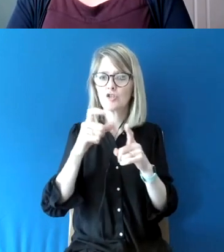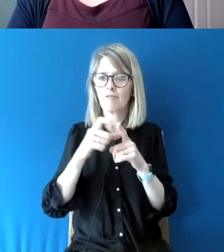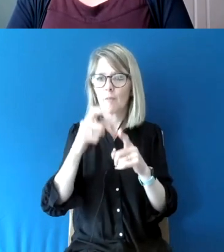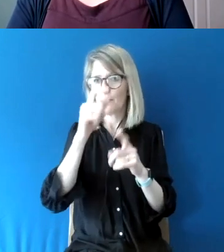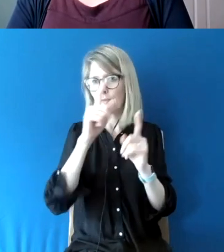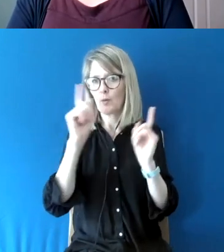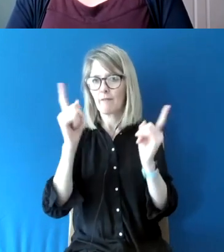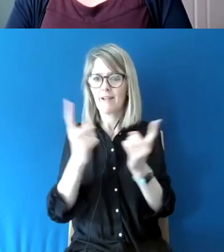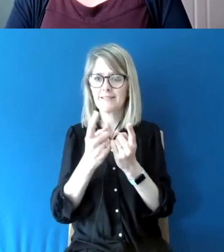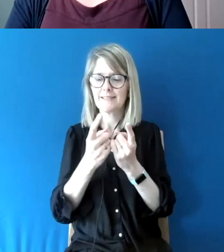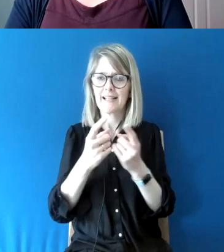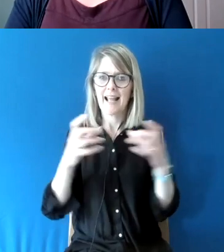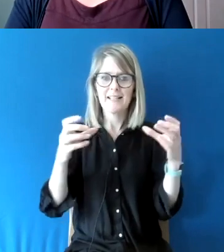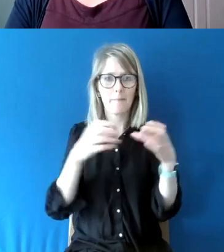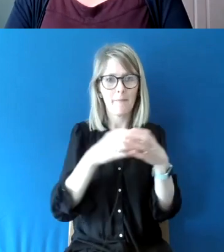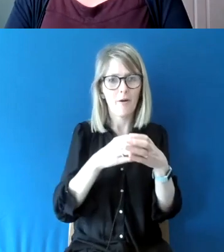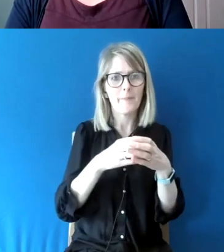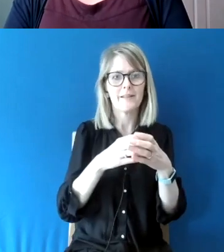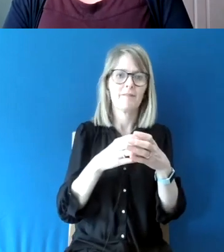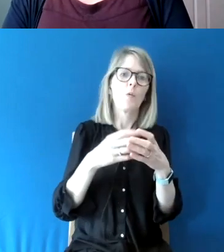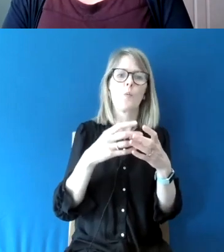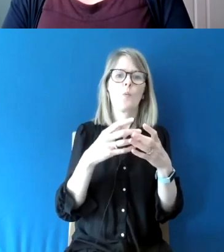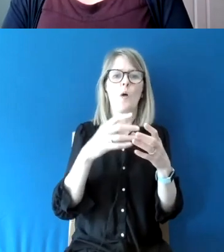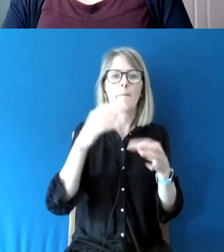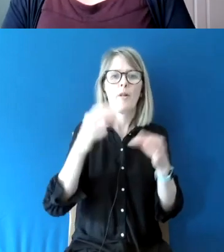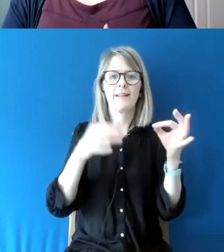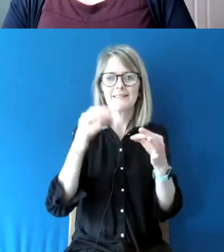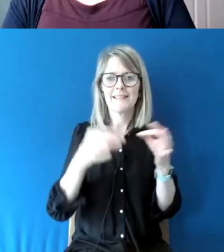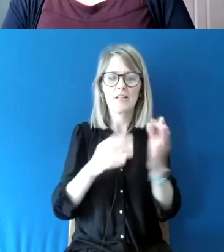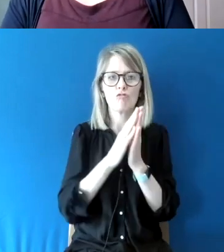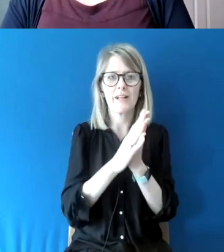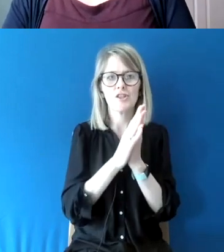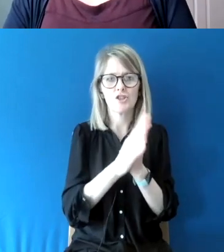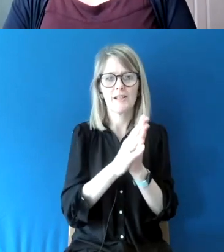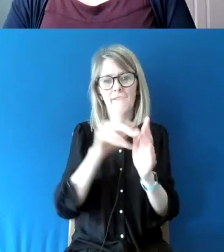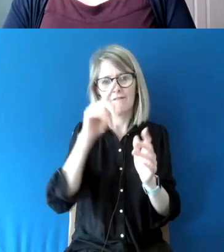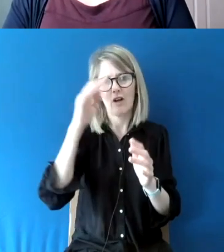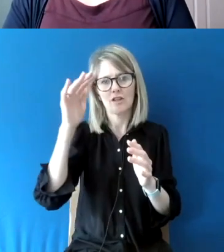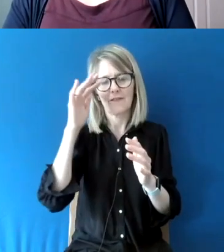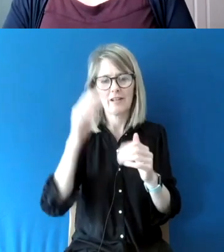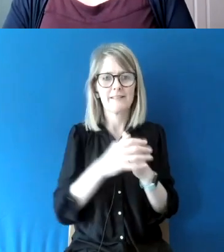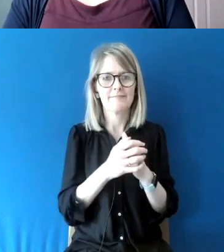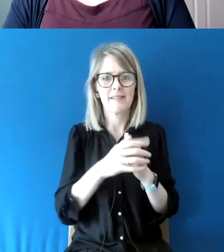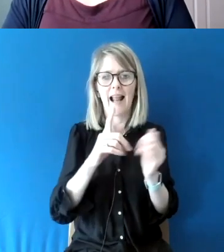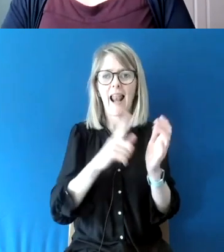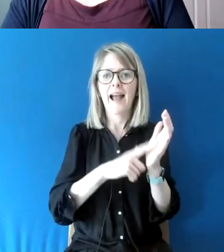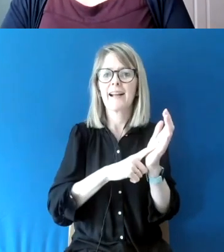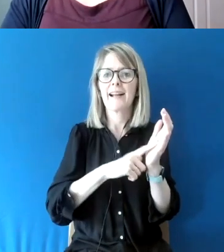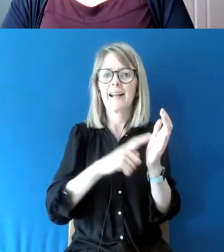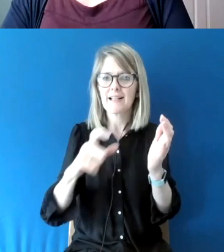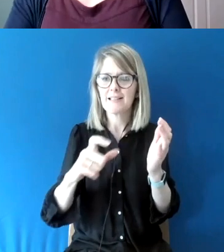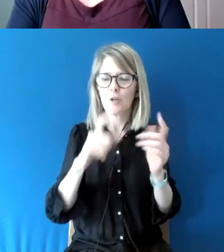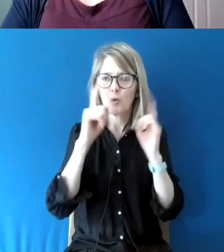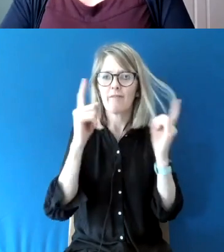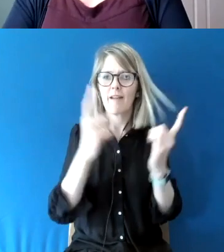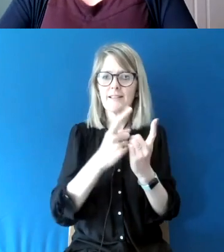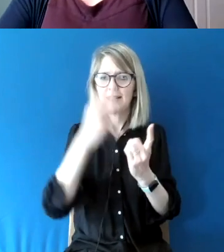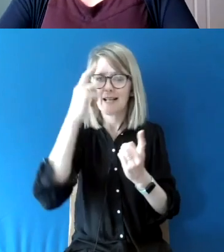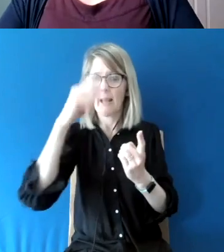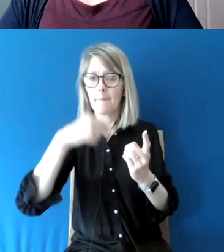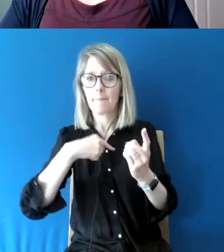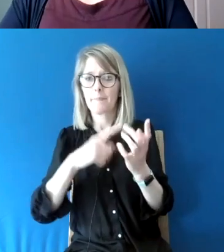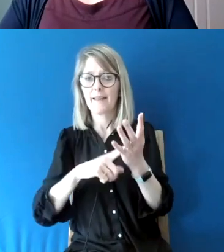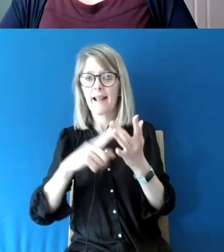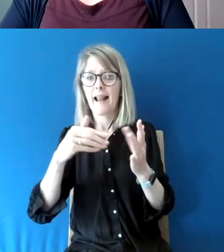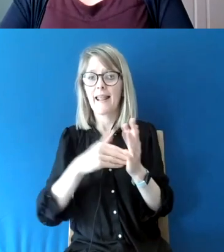Philosophy and Religion at Lancaster University. My name's Liz Graveling, and I'm one of the people who's part